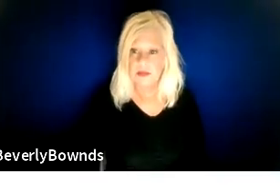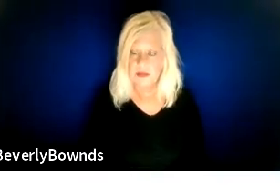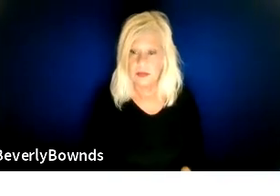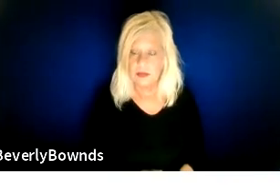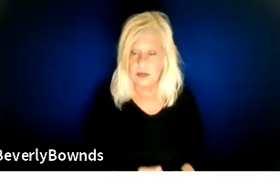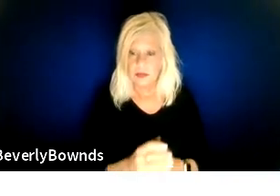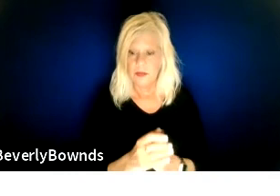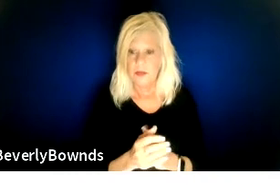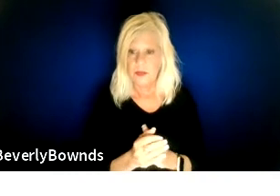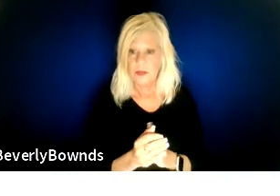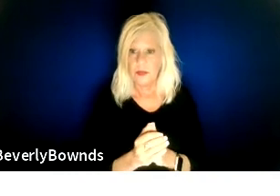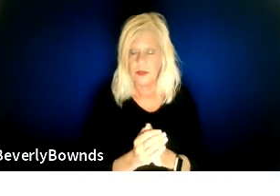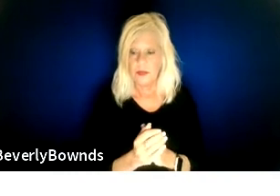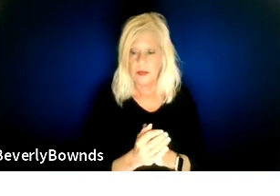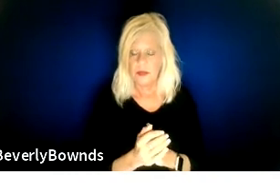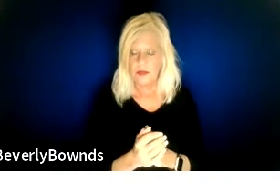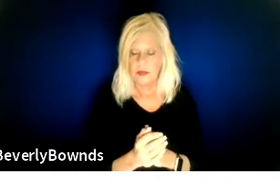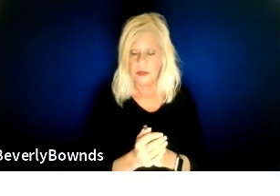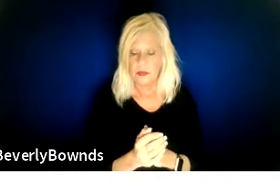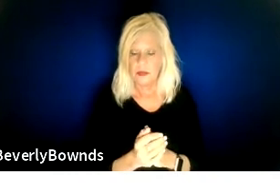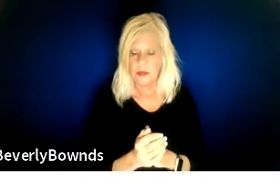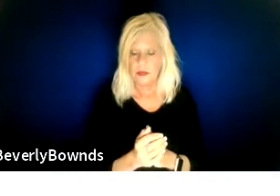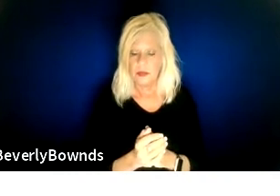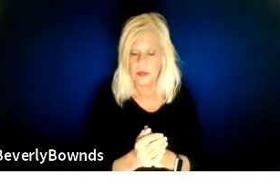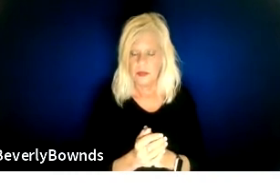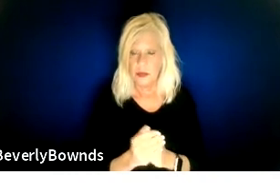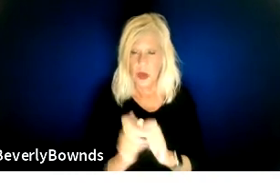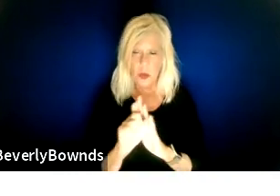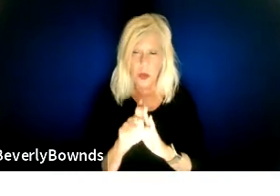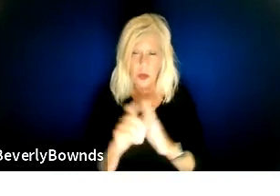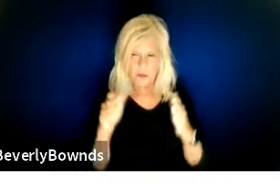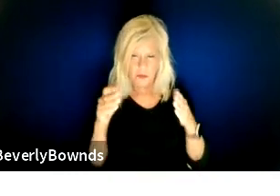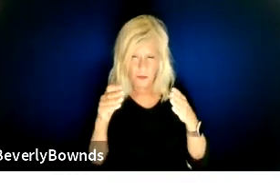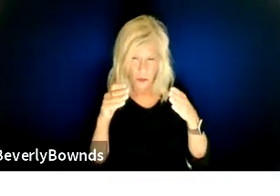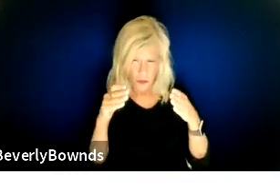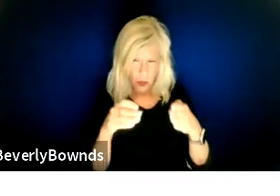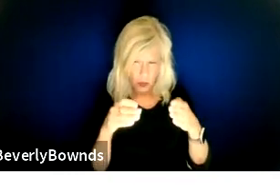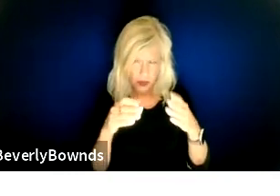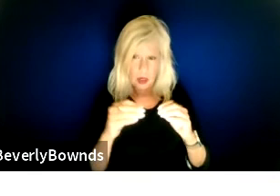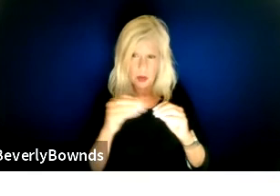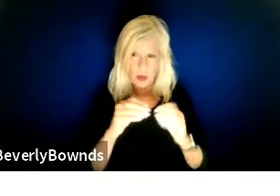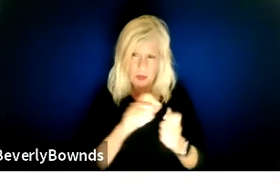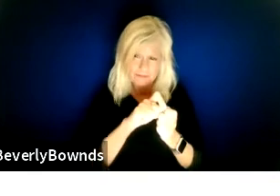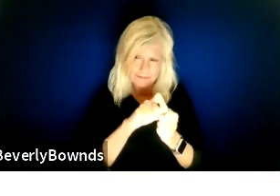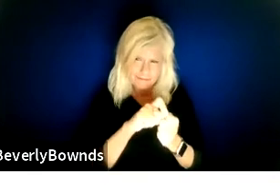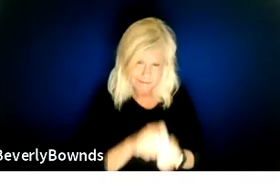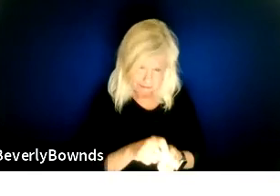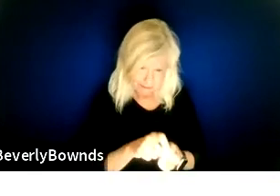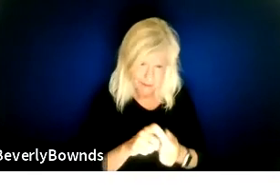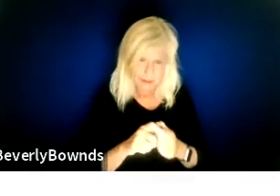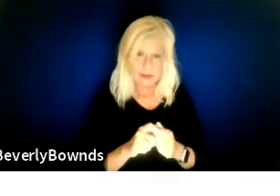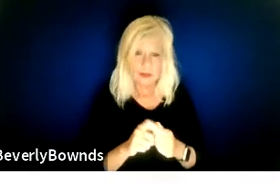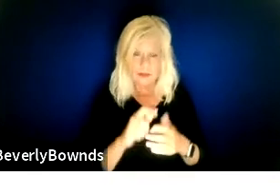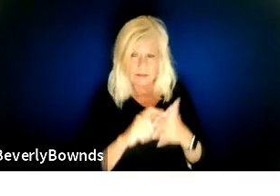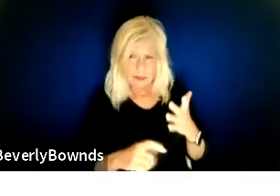So what I'd like to focus on for just a moment is kind of a more detailed dive into what we believe is the most